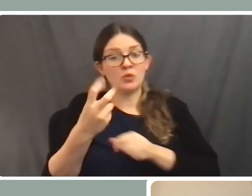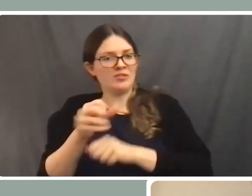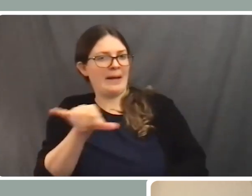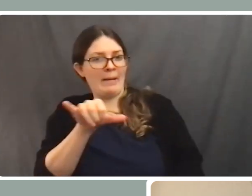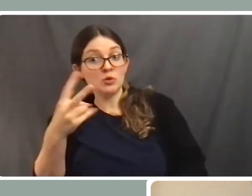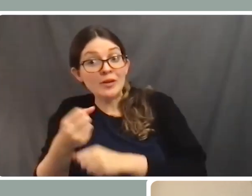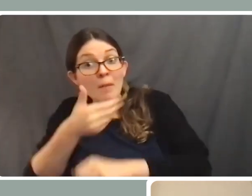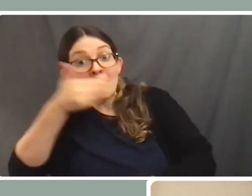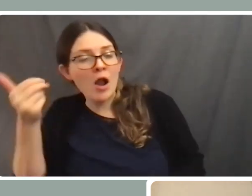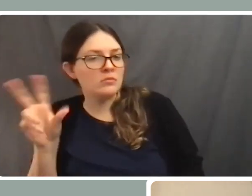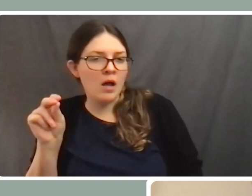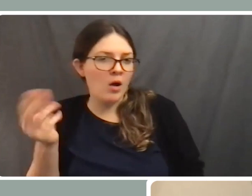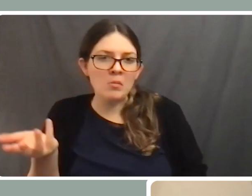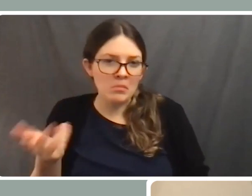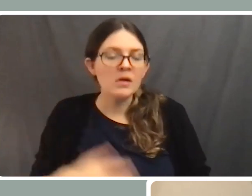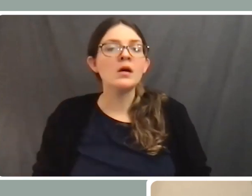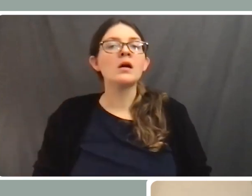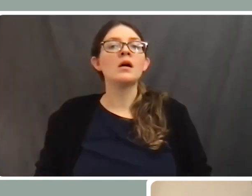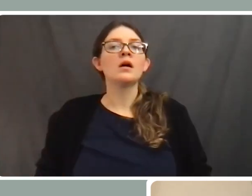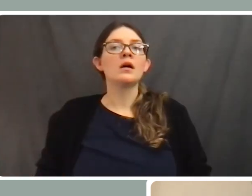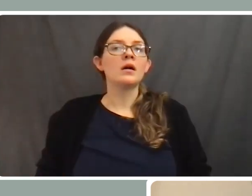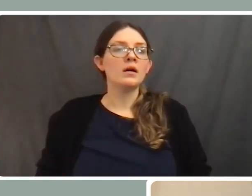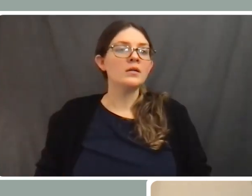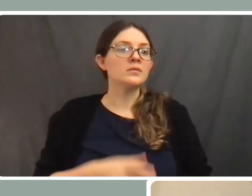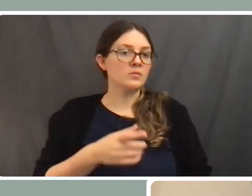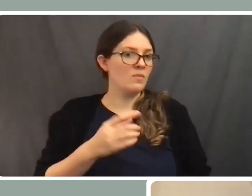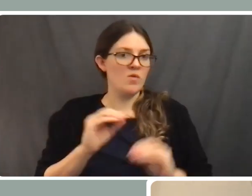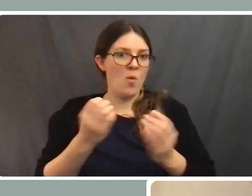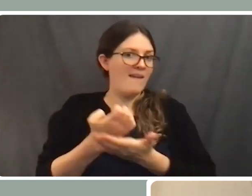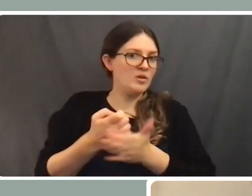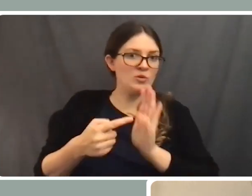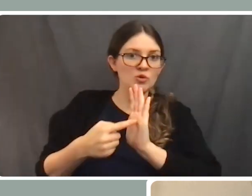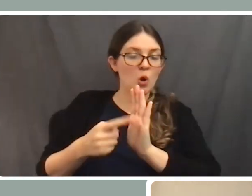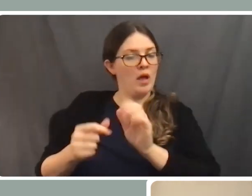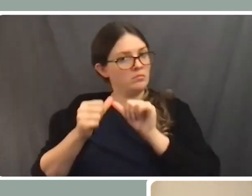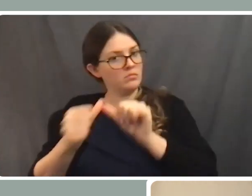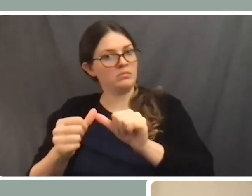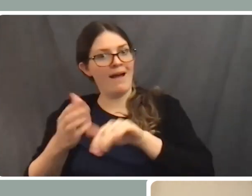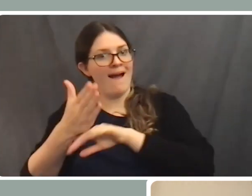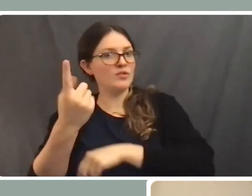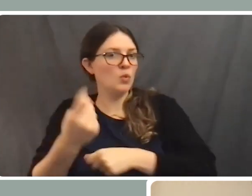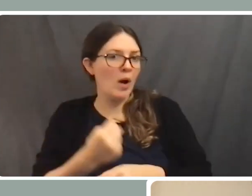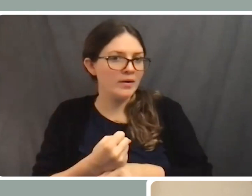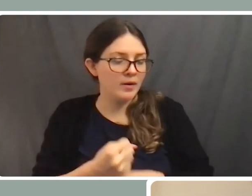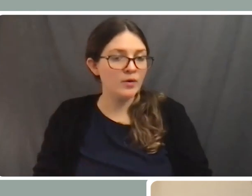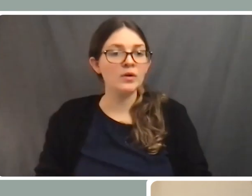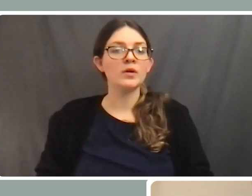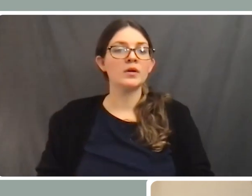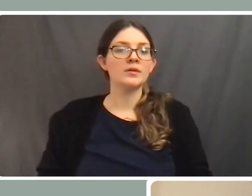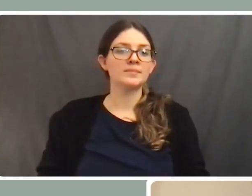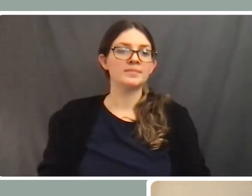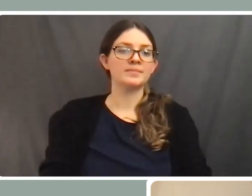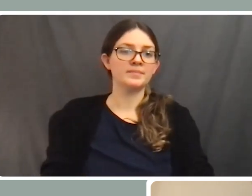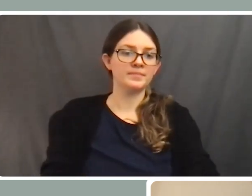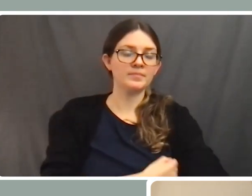years was no better. So we really don't have any evidence for going longer than a year. So then the question that comes up is all the time is, well, could I